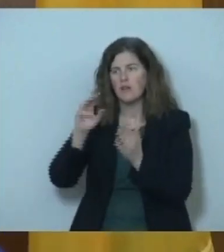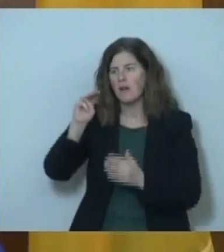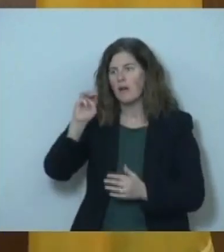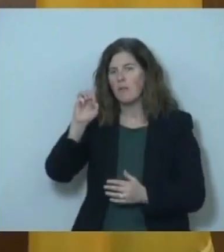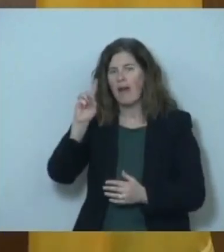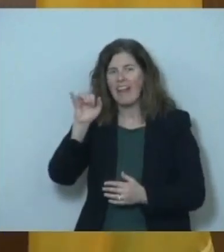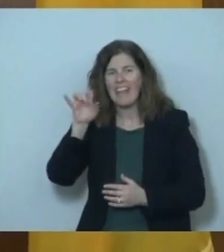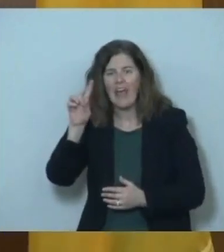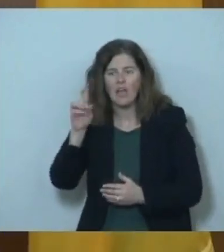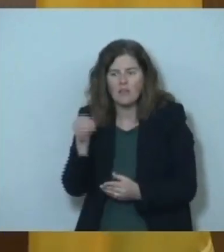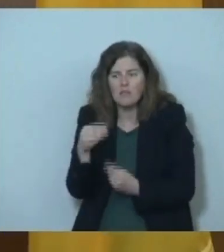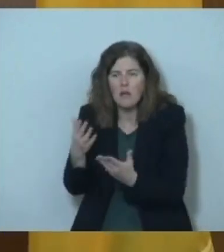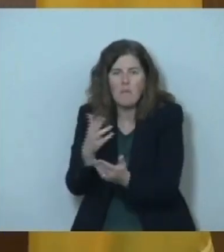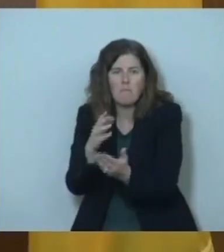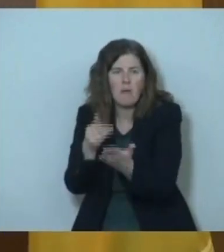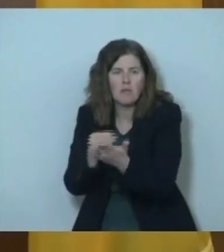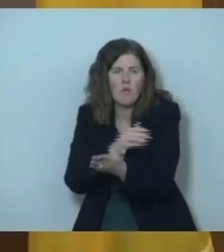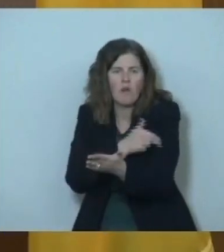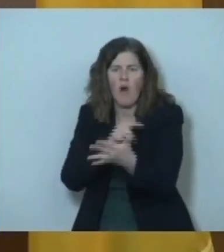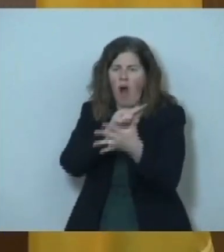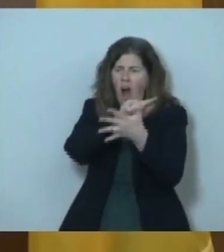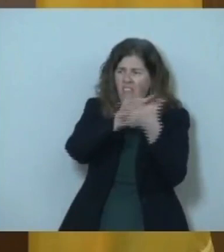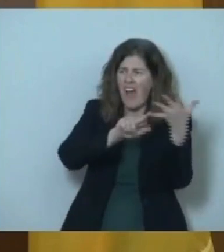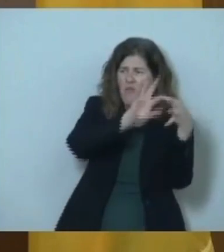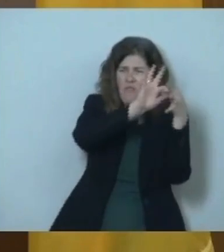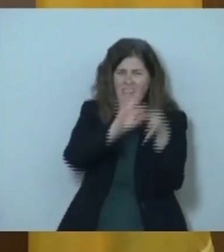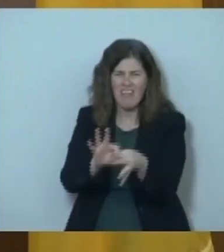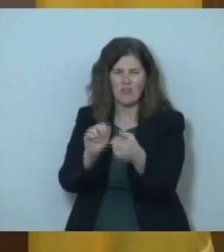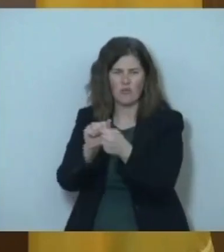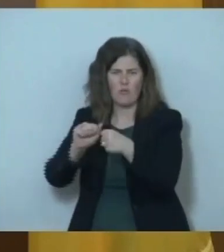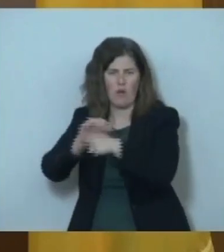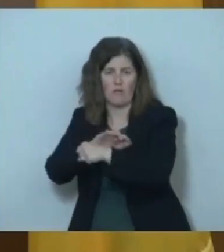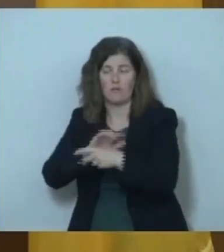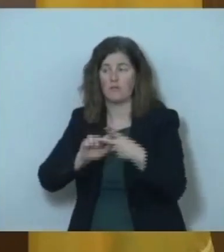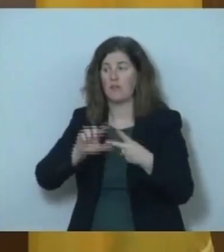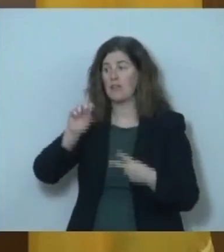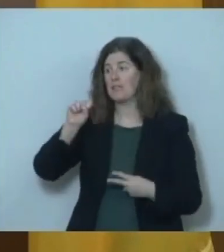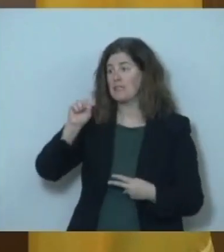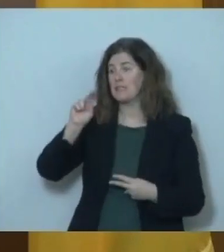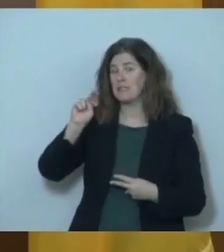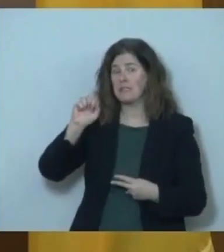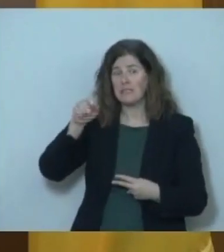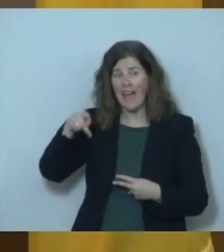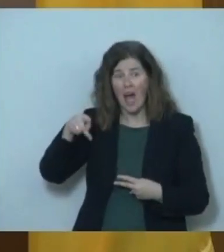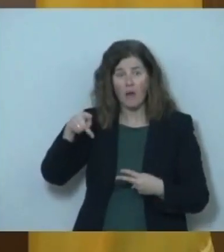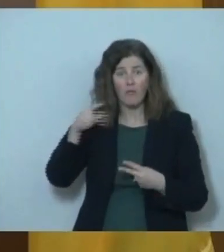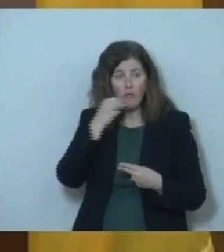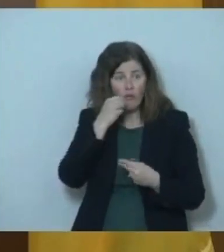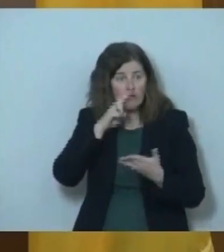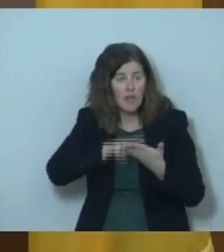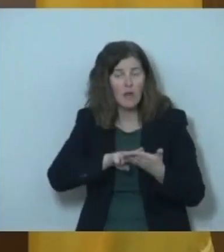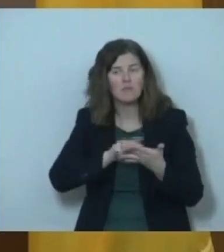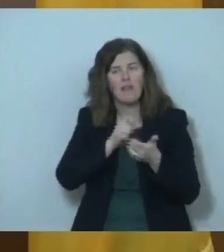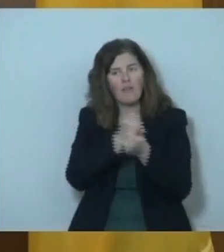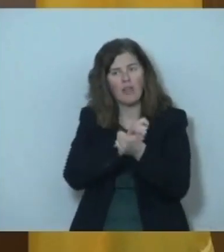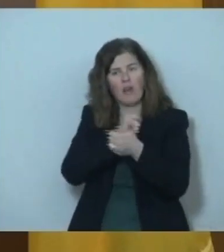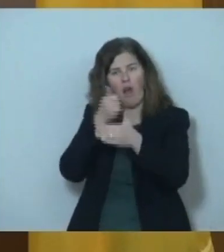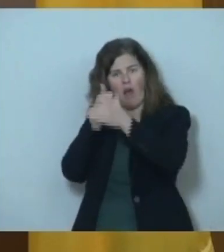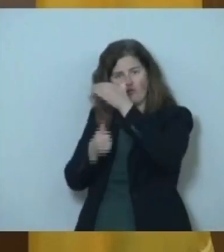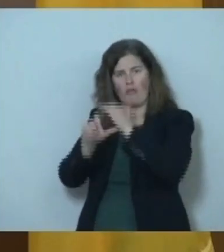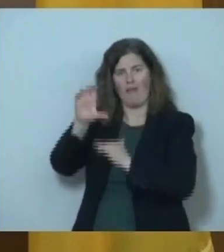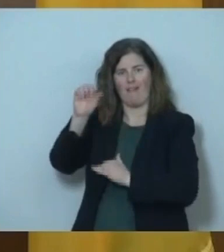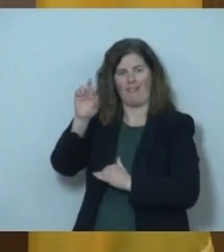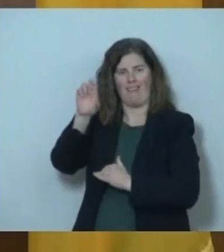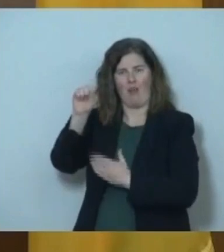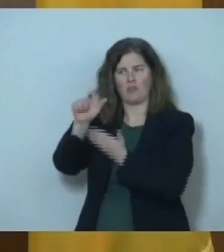expansion, getting money out to hospitals, all of that related, SNAP shifts, all of that is covered in the CARES Act. So where